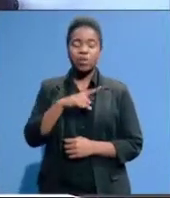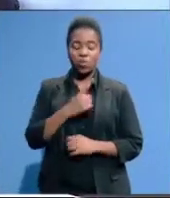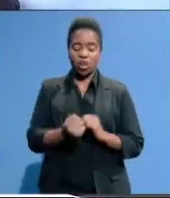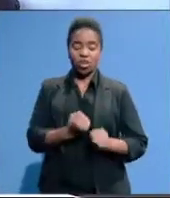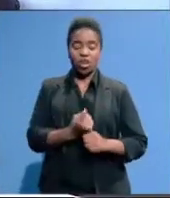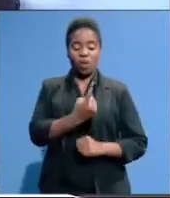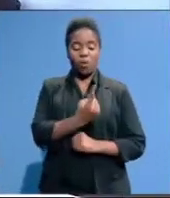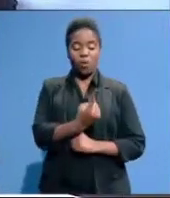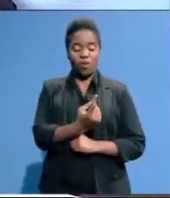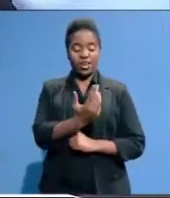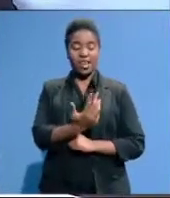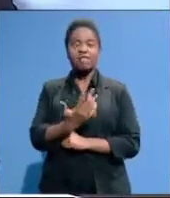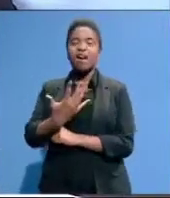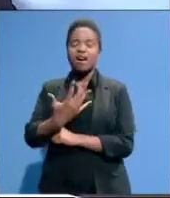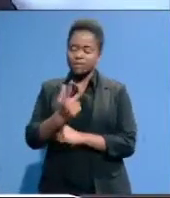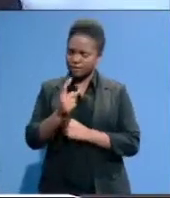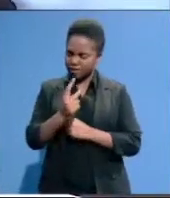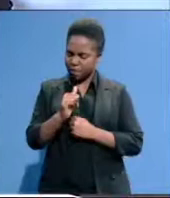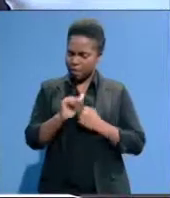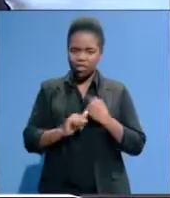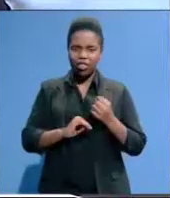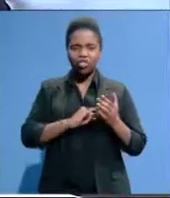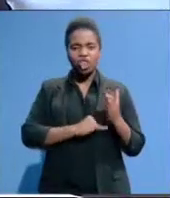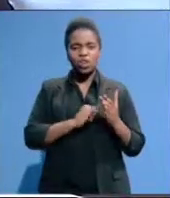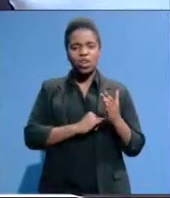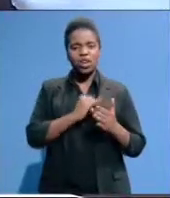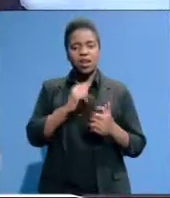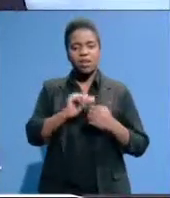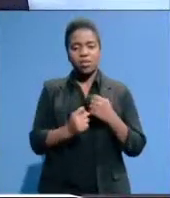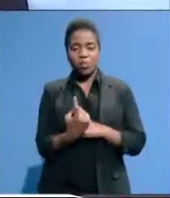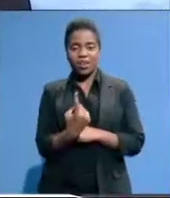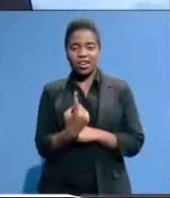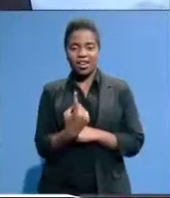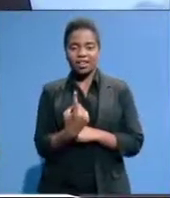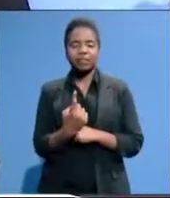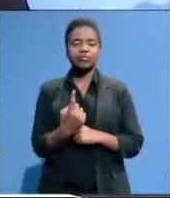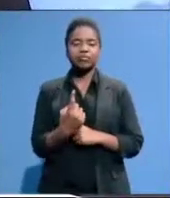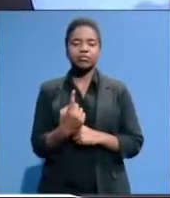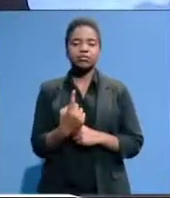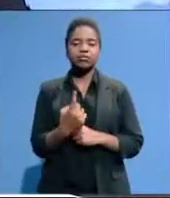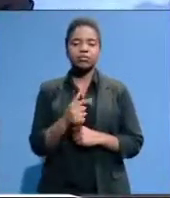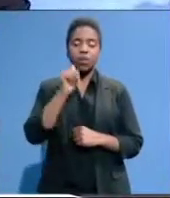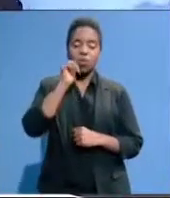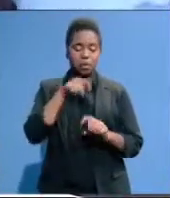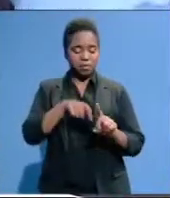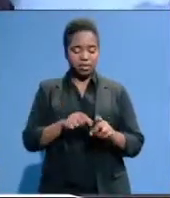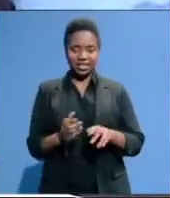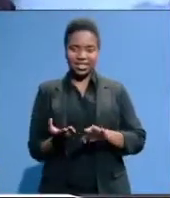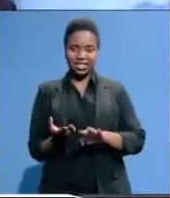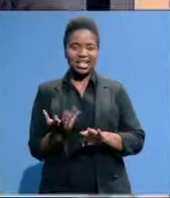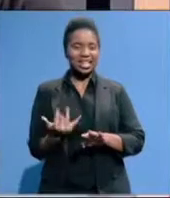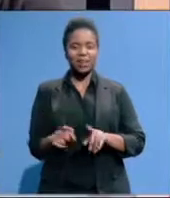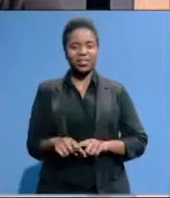95. Generally, when somebody that old passes on, the level of grief is it's not like what we're seeing right